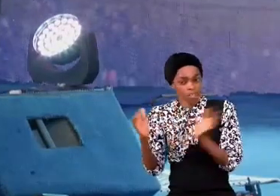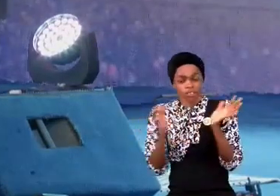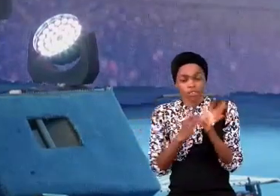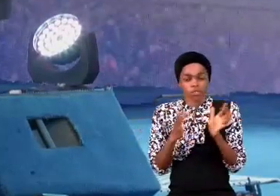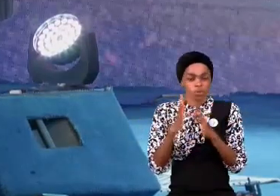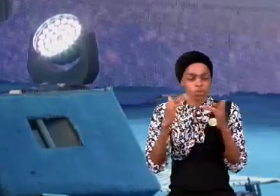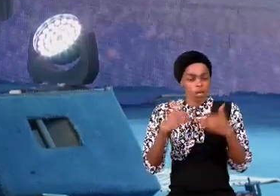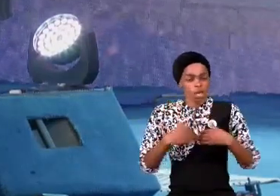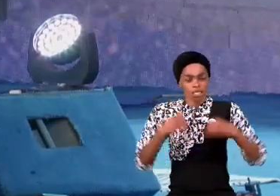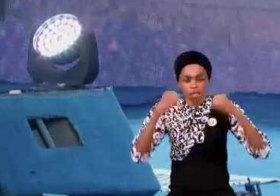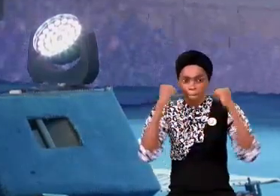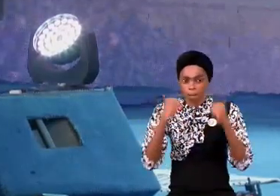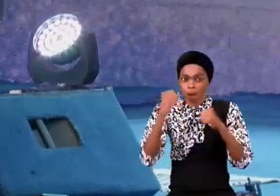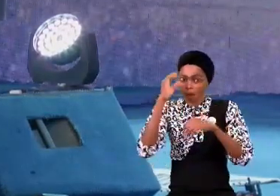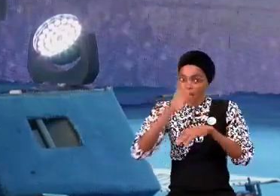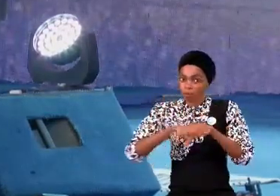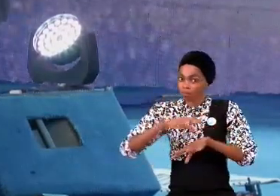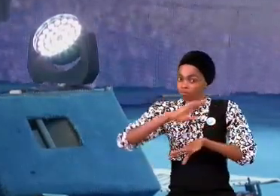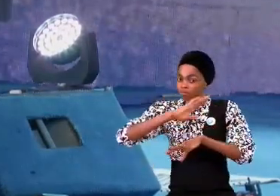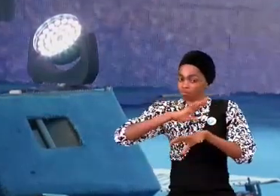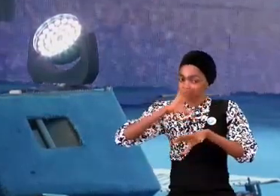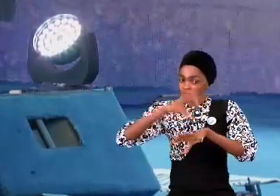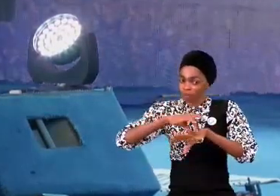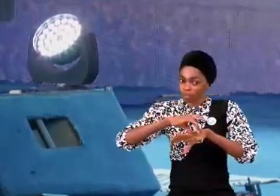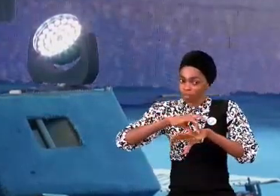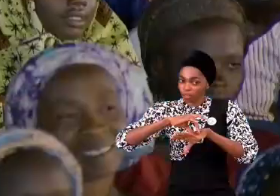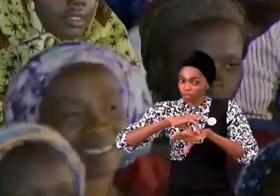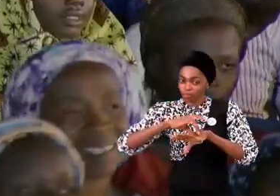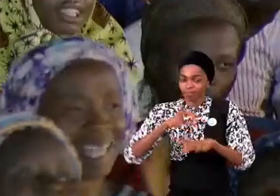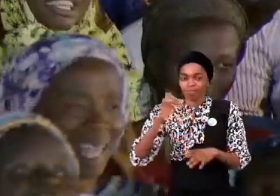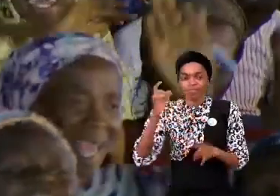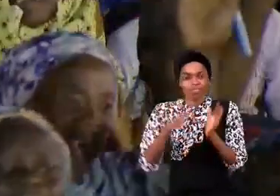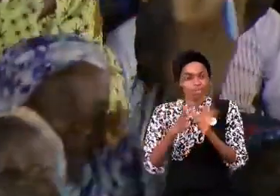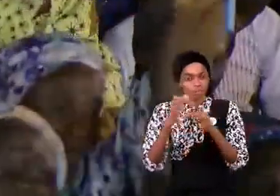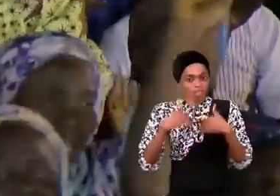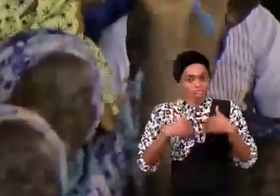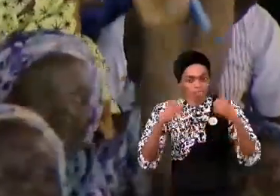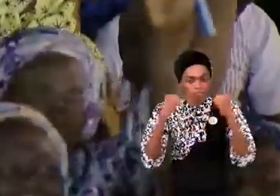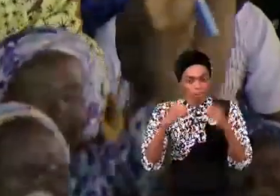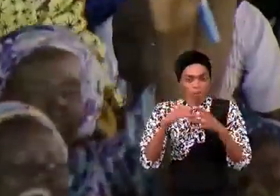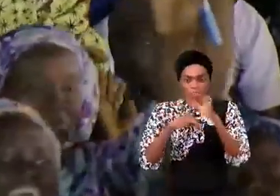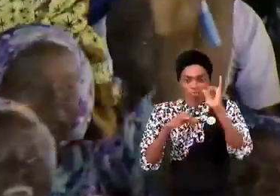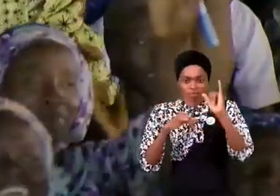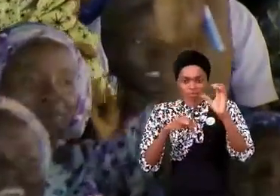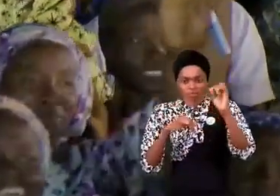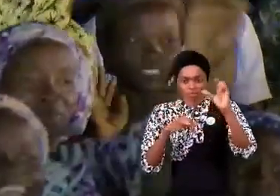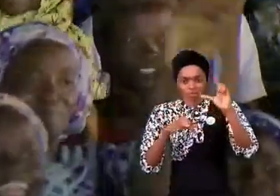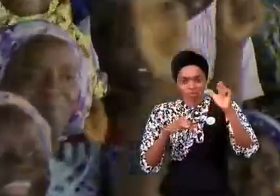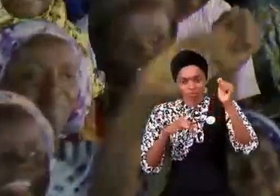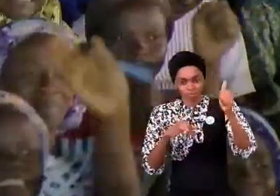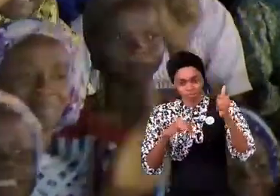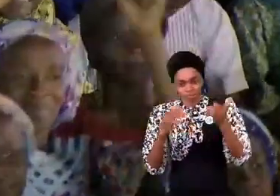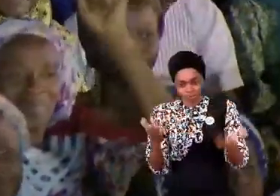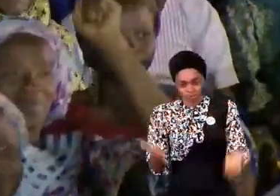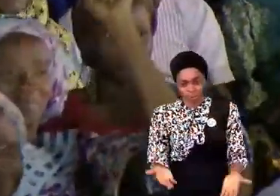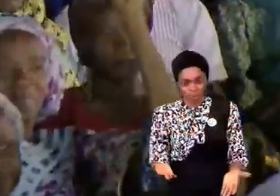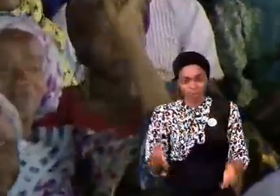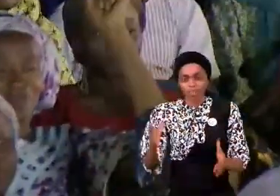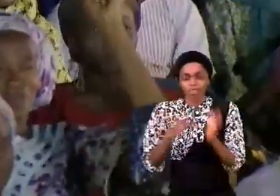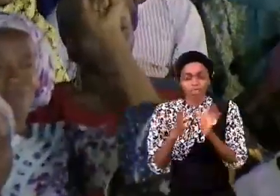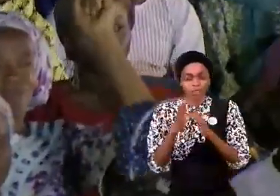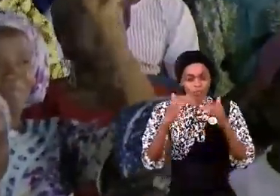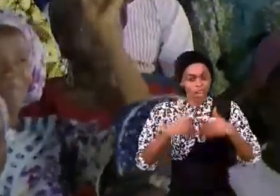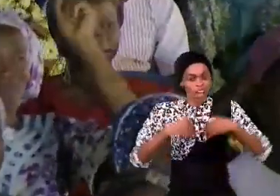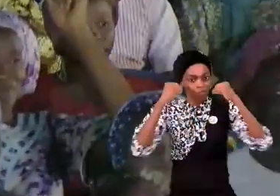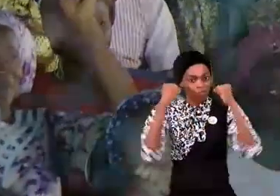He has power everywhere in Adamawa State. He has power all over